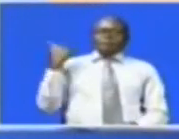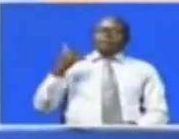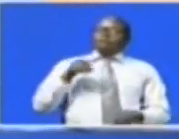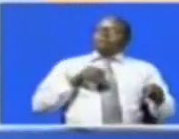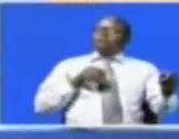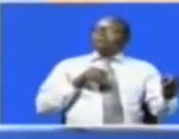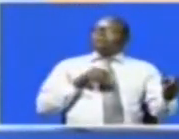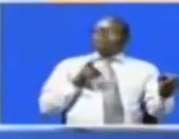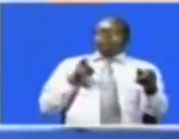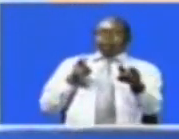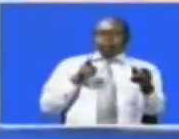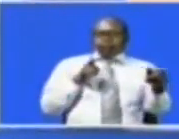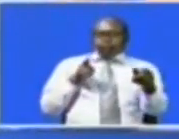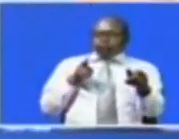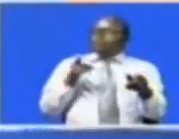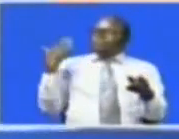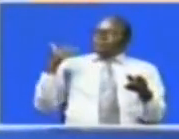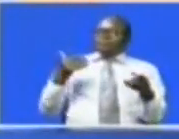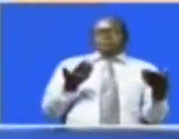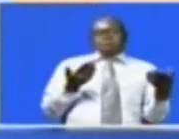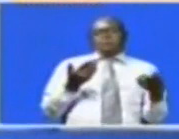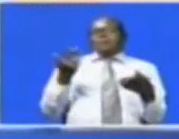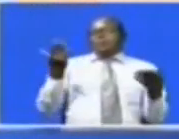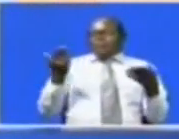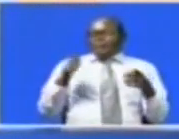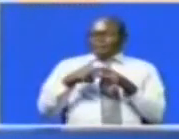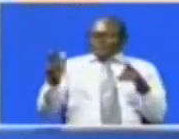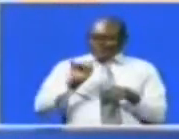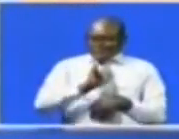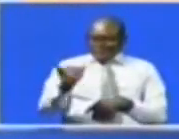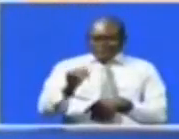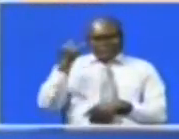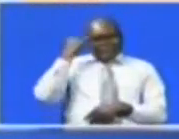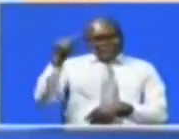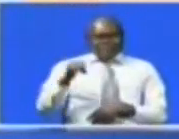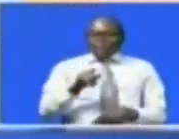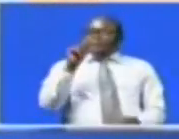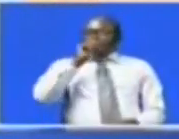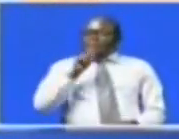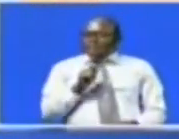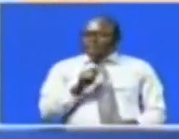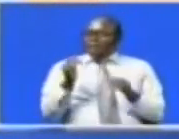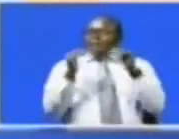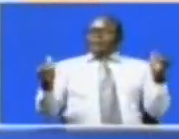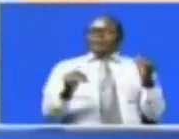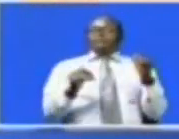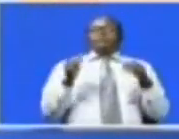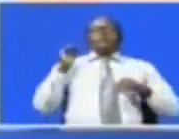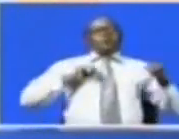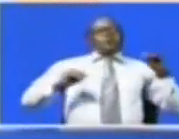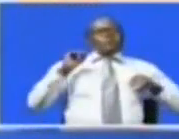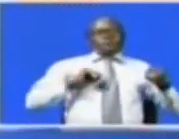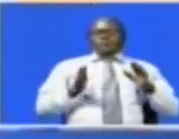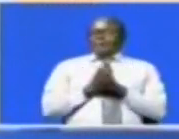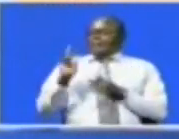in wars, in battles, in the guerrilla war, and that's where Museveni started. Tanzania, the level of corruption and the level of